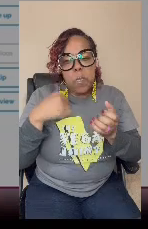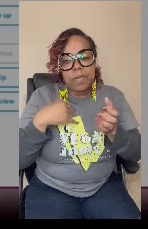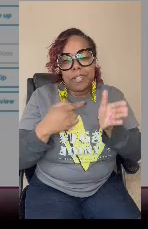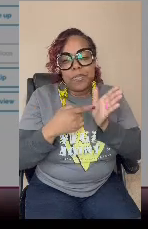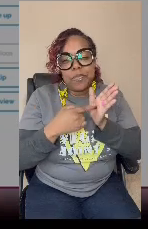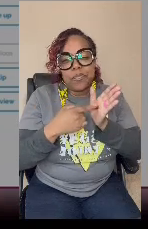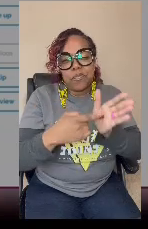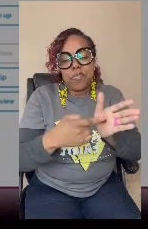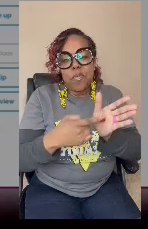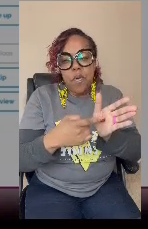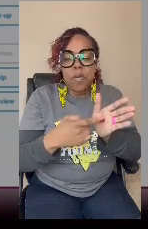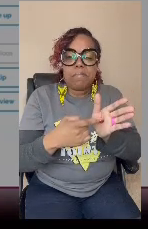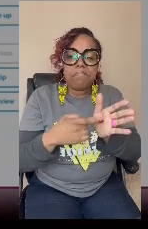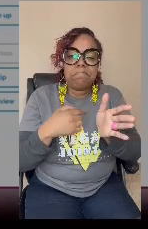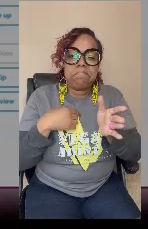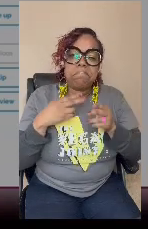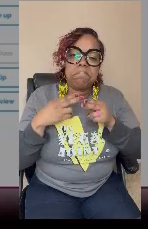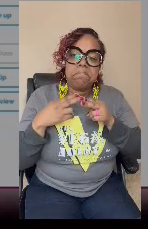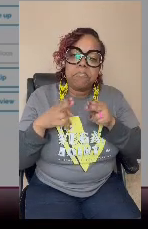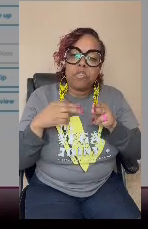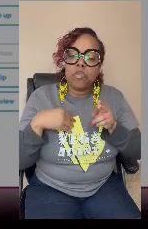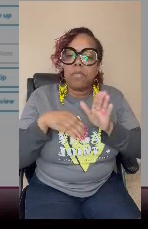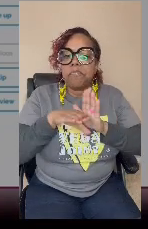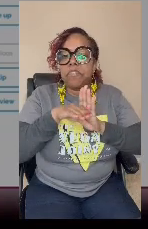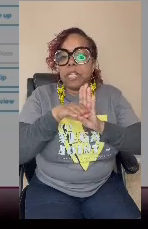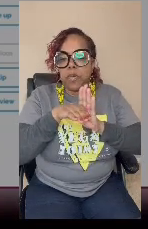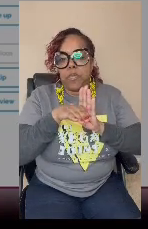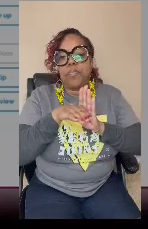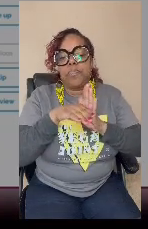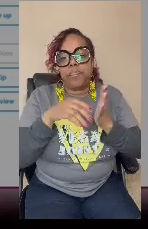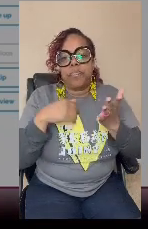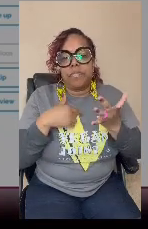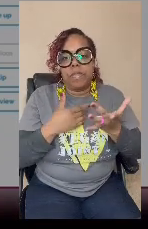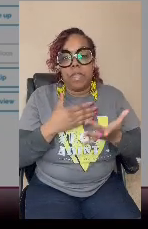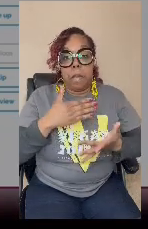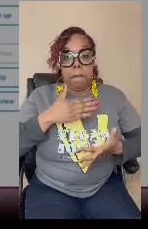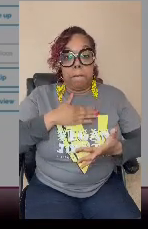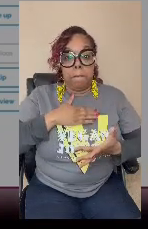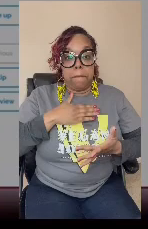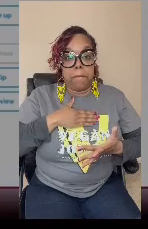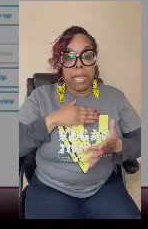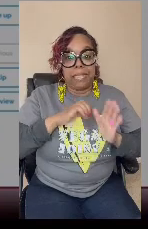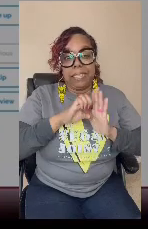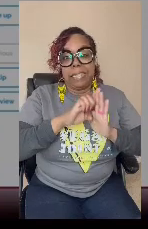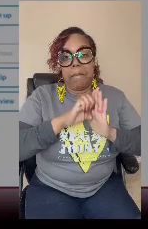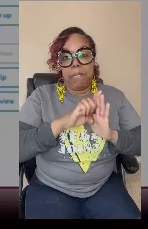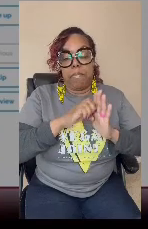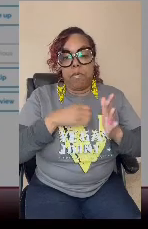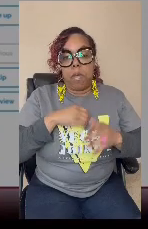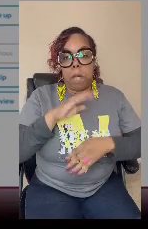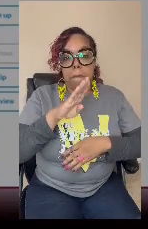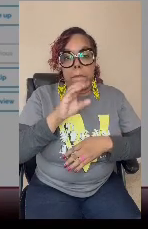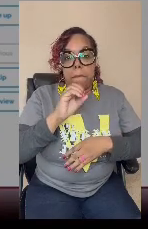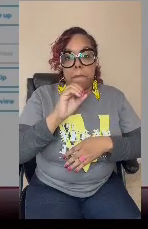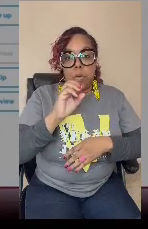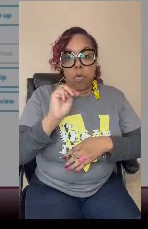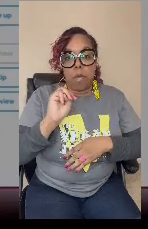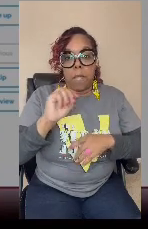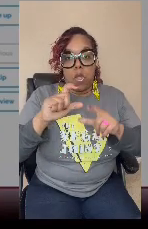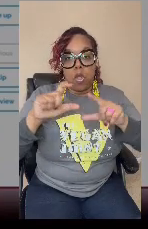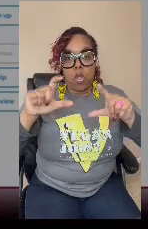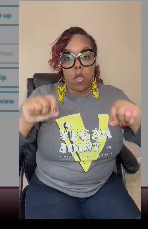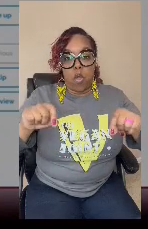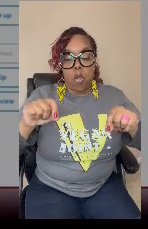you a brief preview of what one of my boom card sets look like within